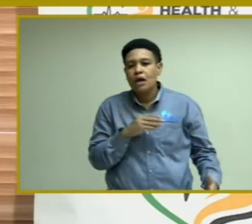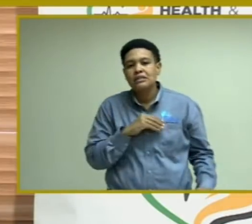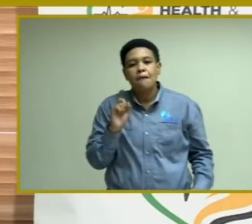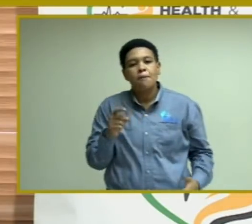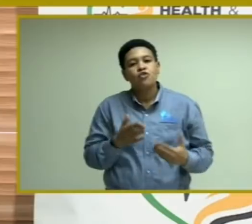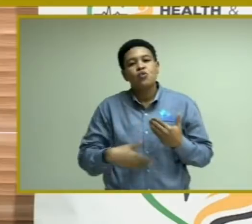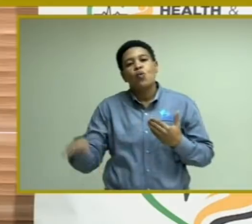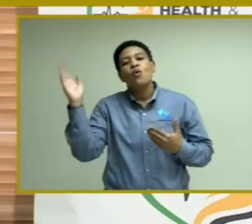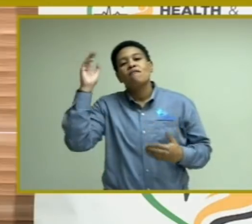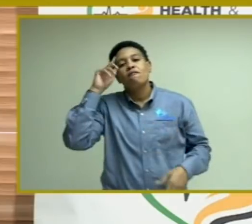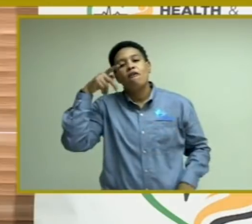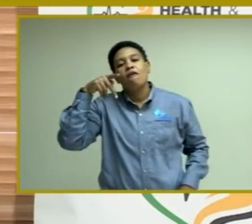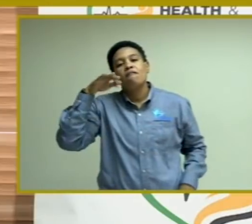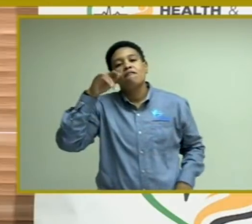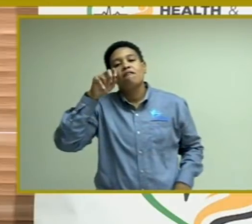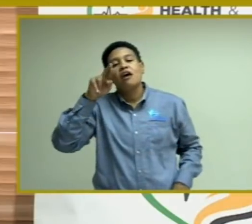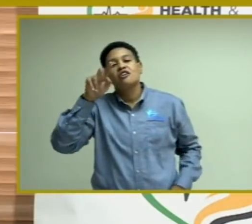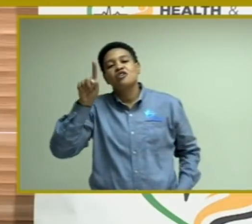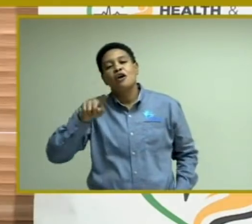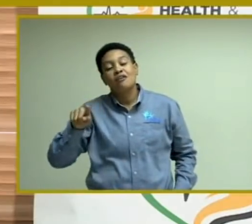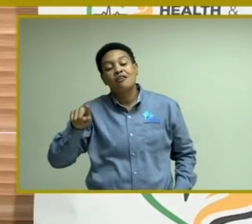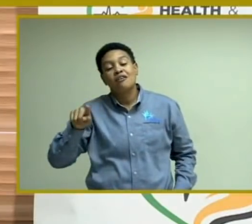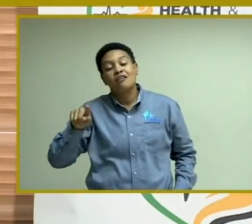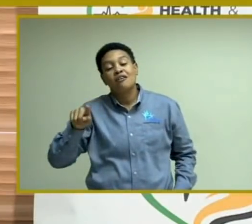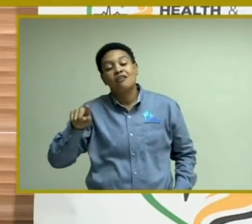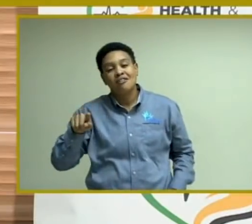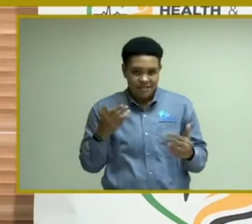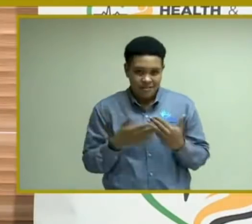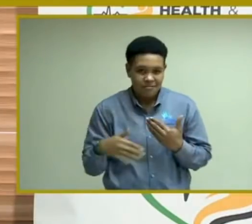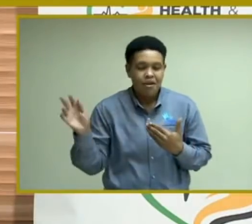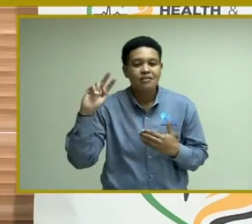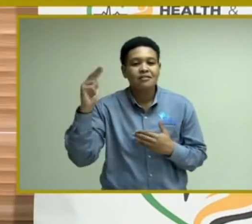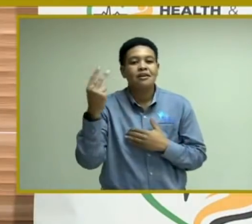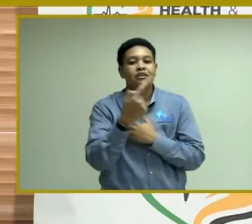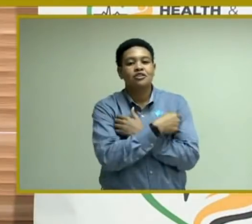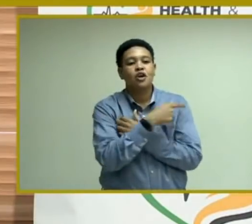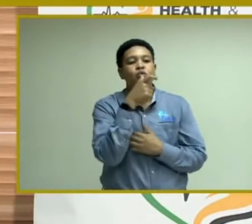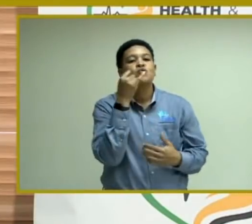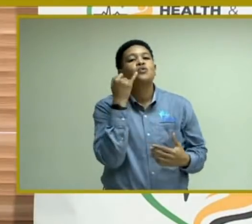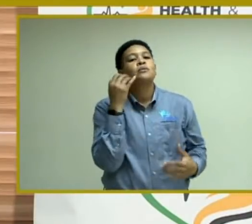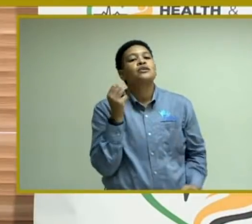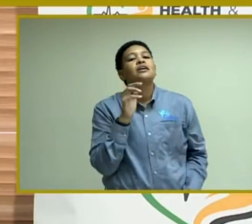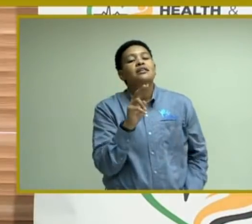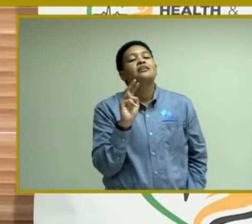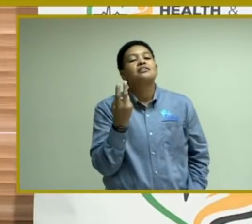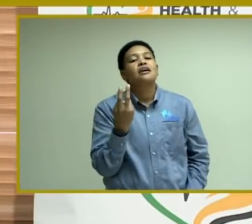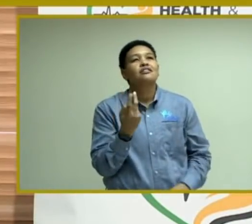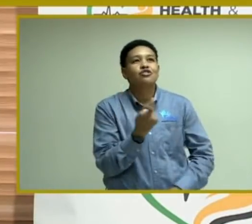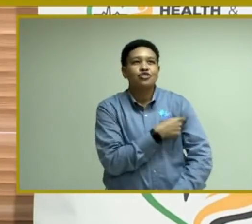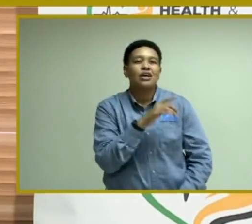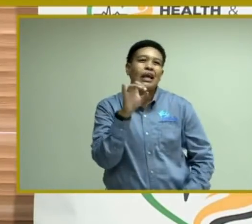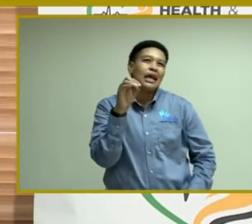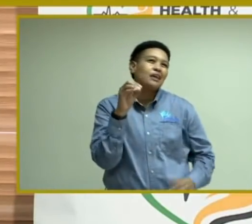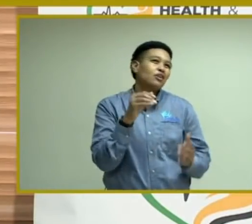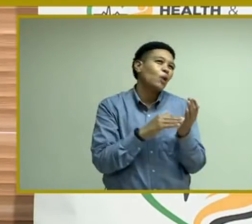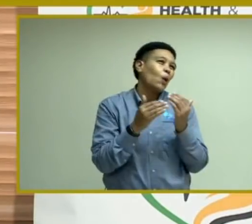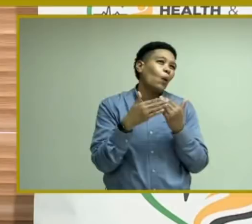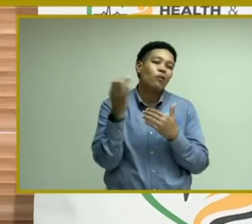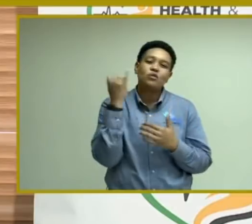for the Pfizer brand beyond the second doses who are due, the 80,000+ second doses who are